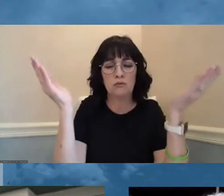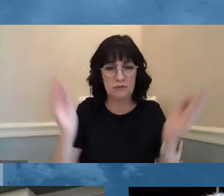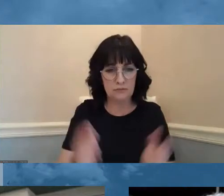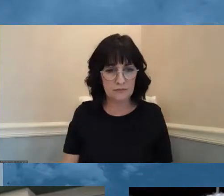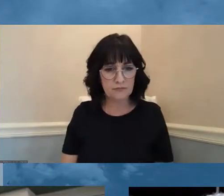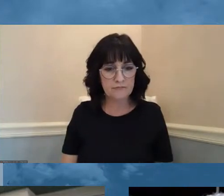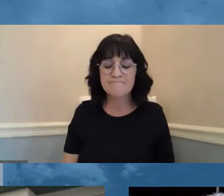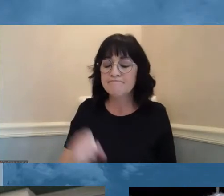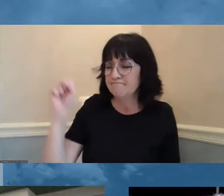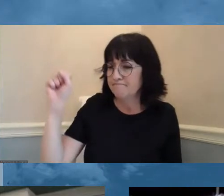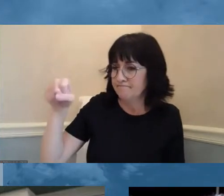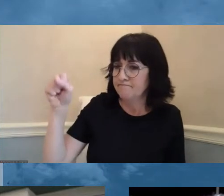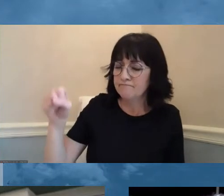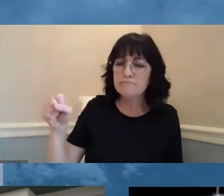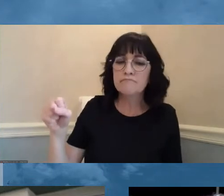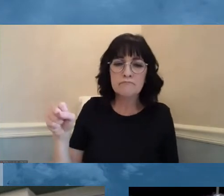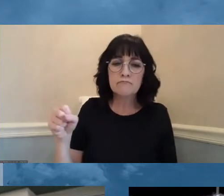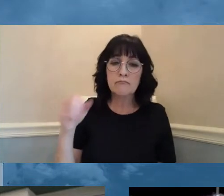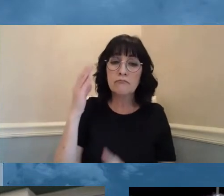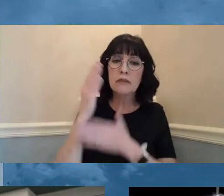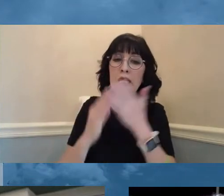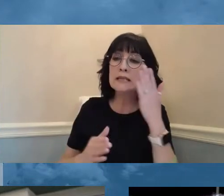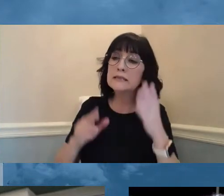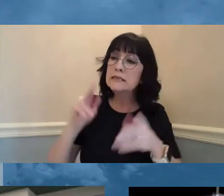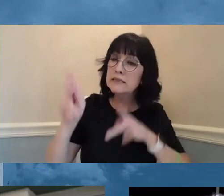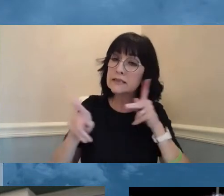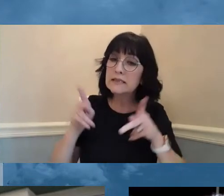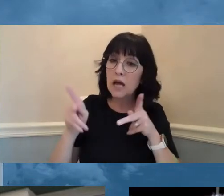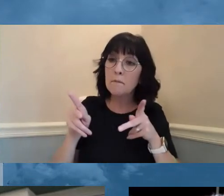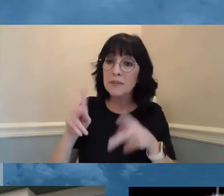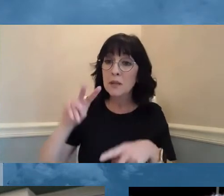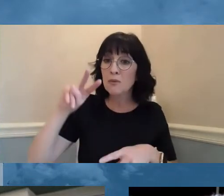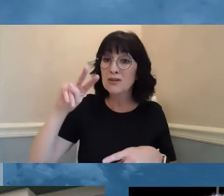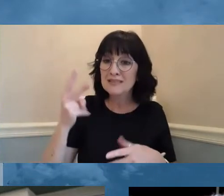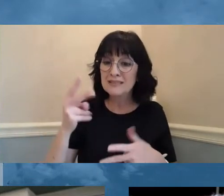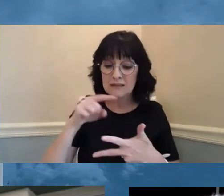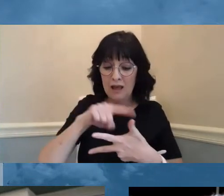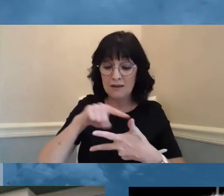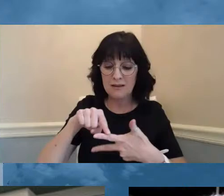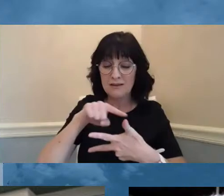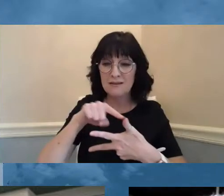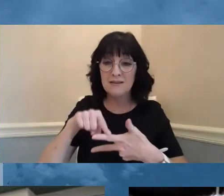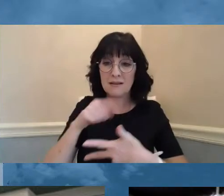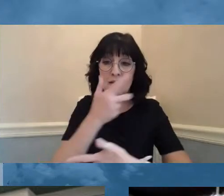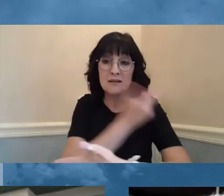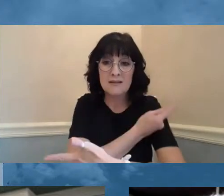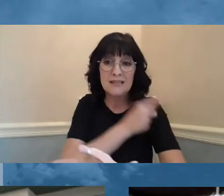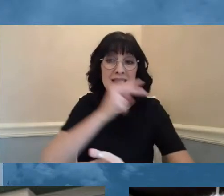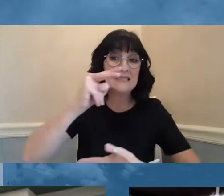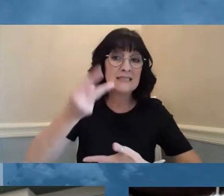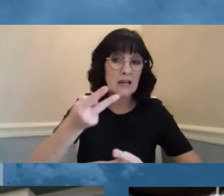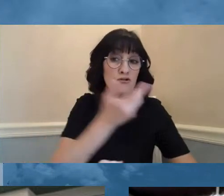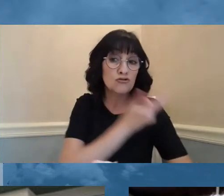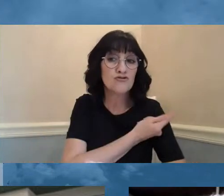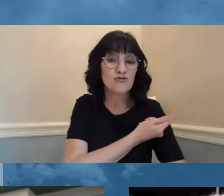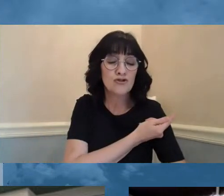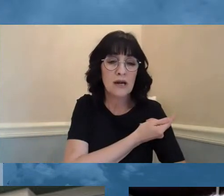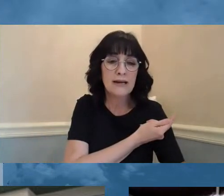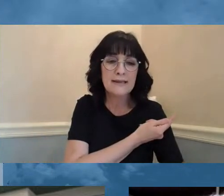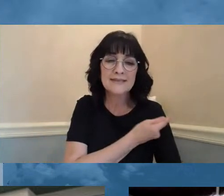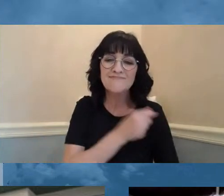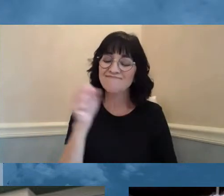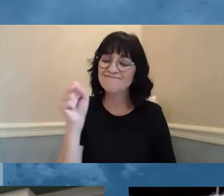of patients, and there are people who have, especially after the second dose of either Pfizer or Moderna, some of